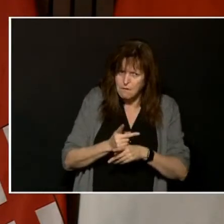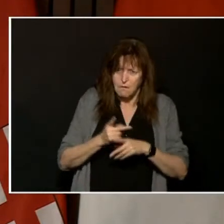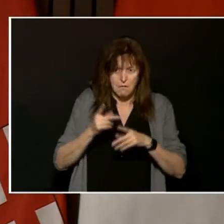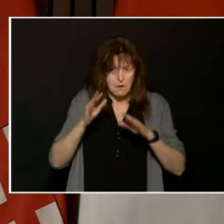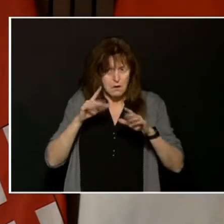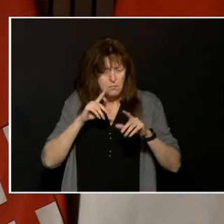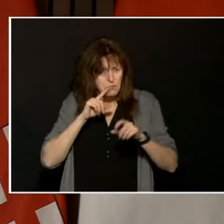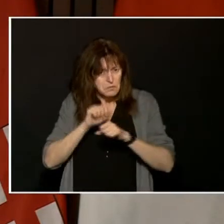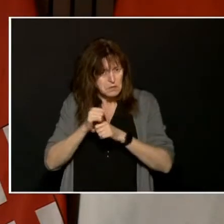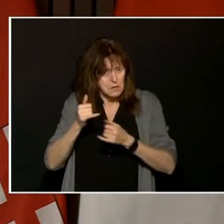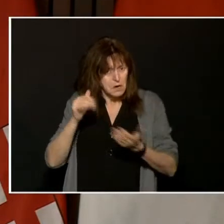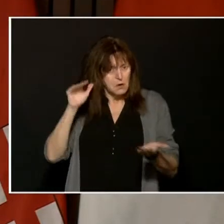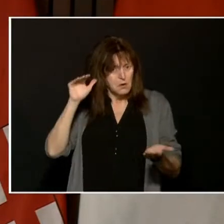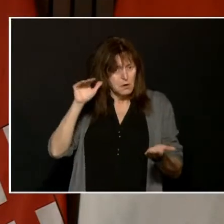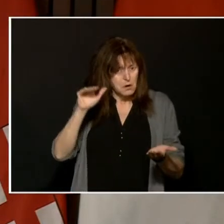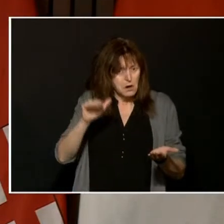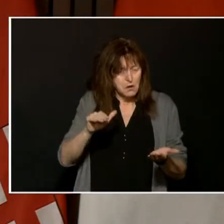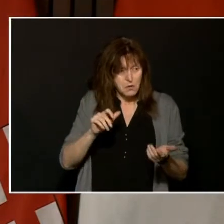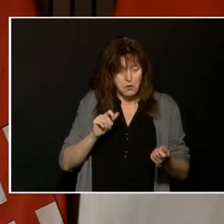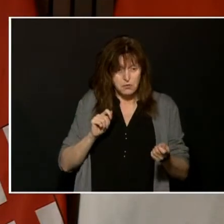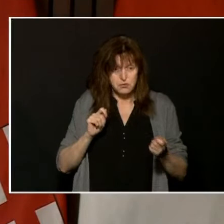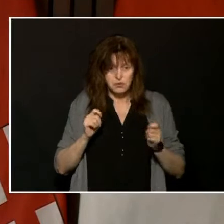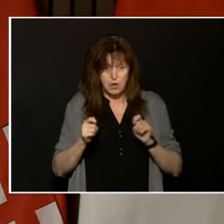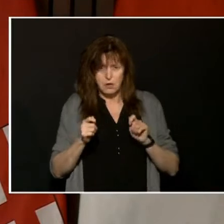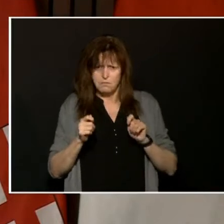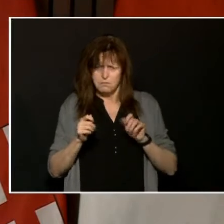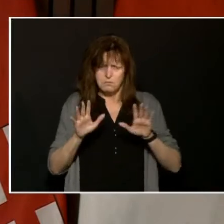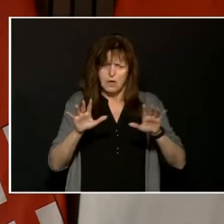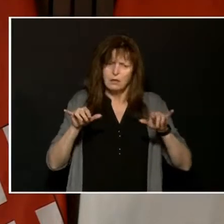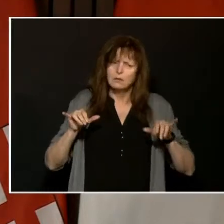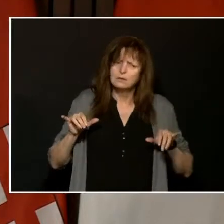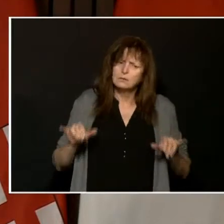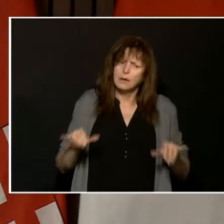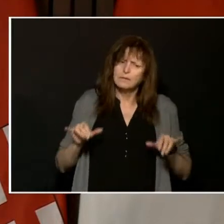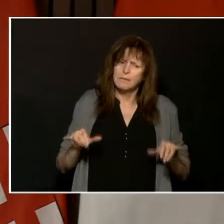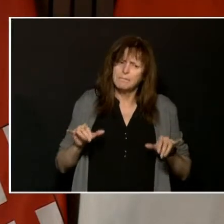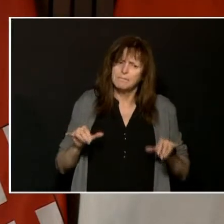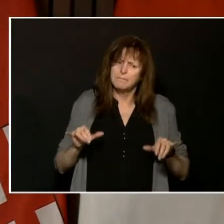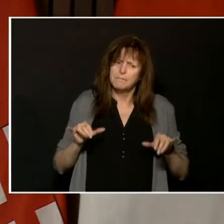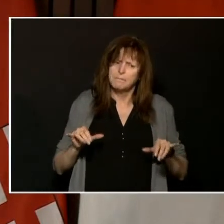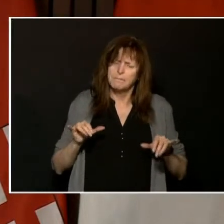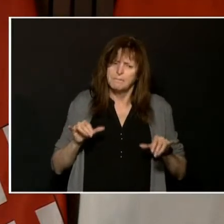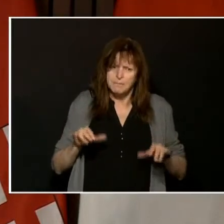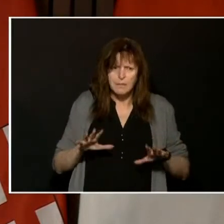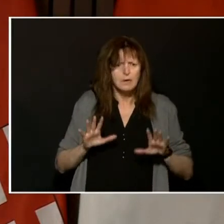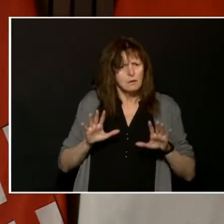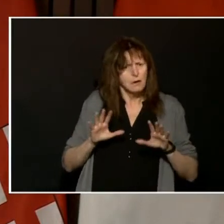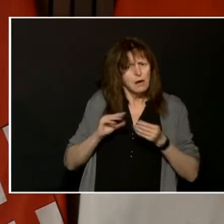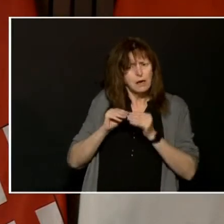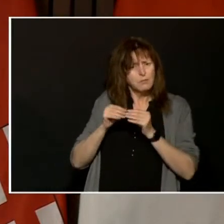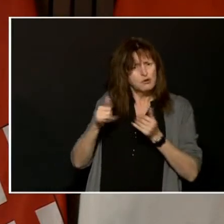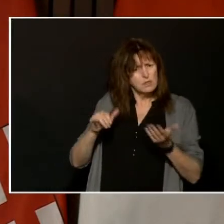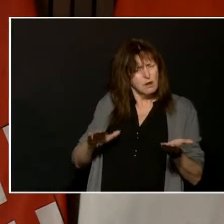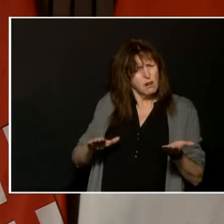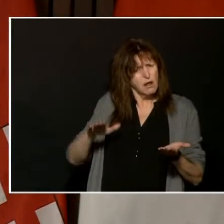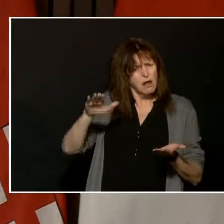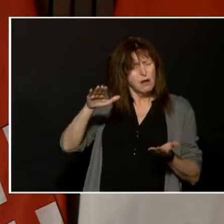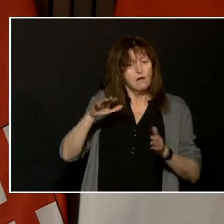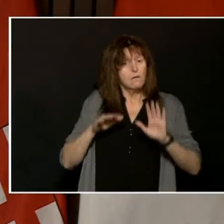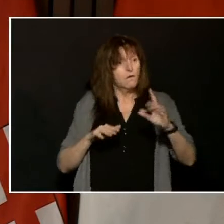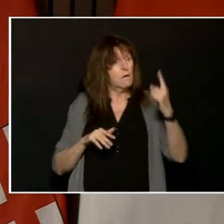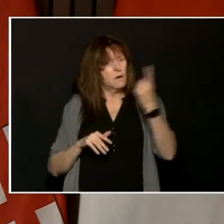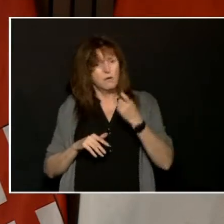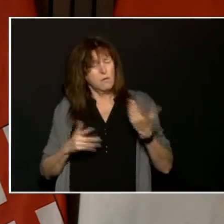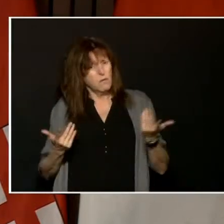changed, but I do think, building off your question, it's really important to maintain the pace on vaccination, and it's